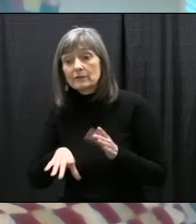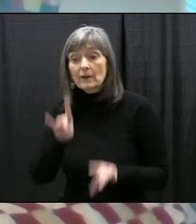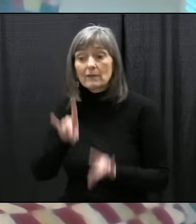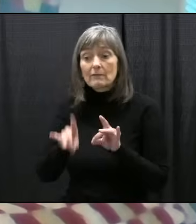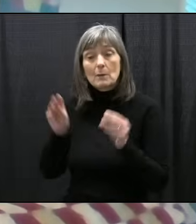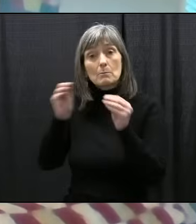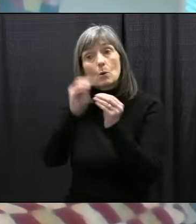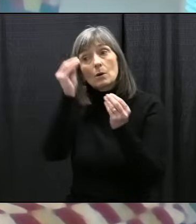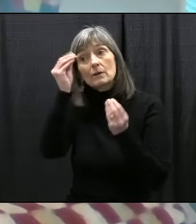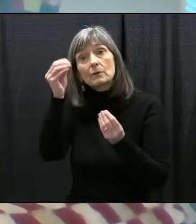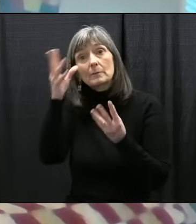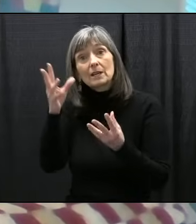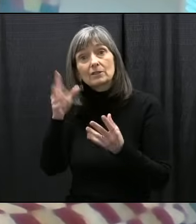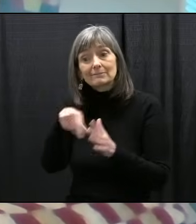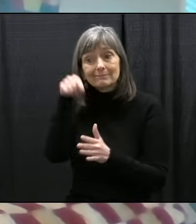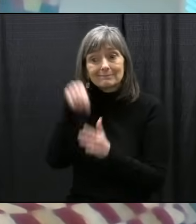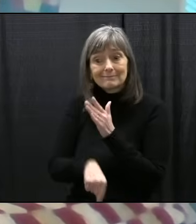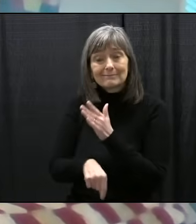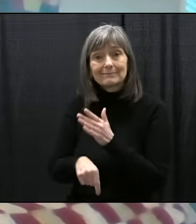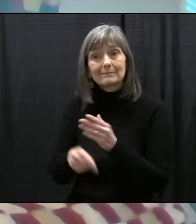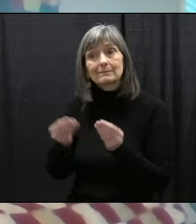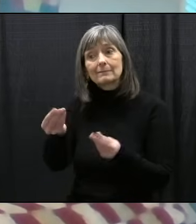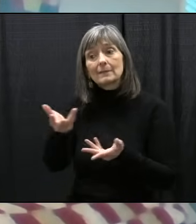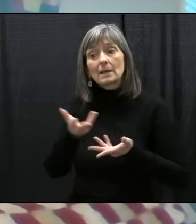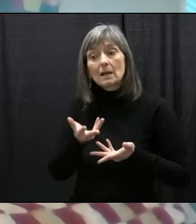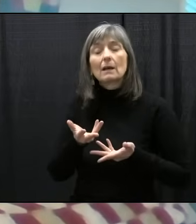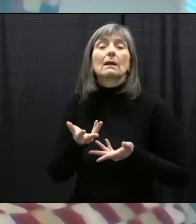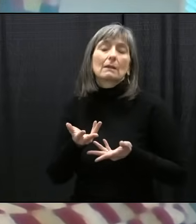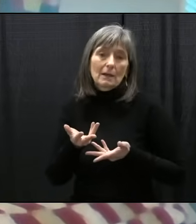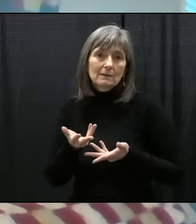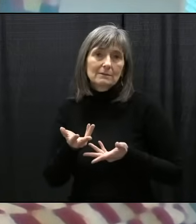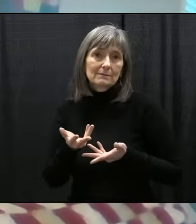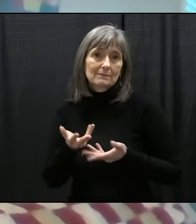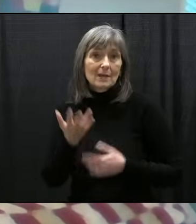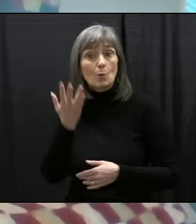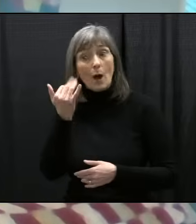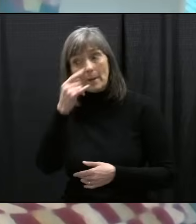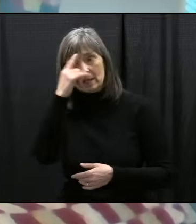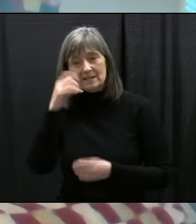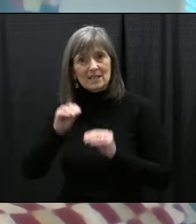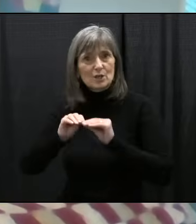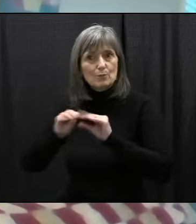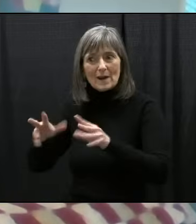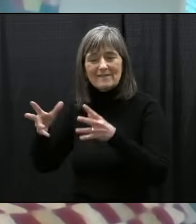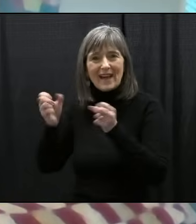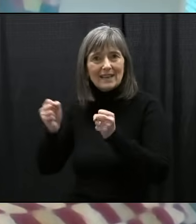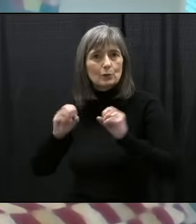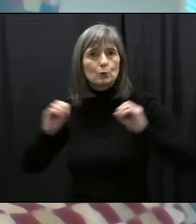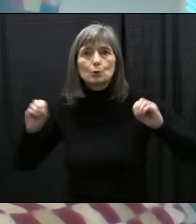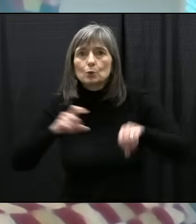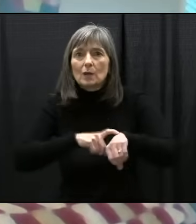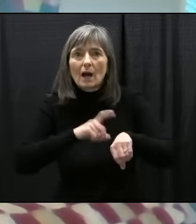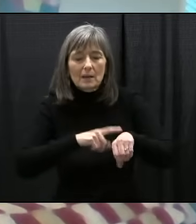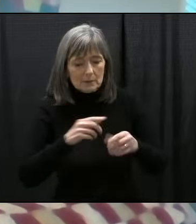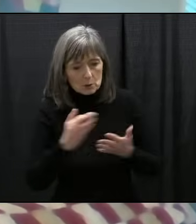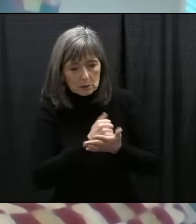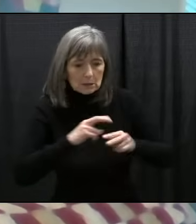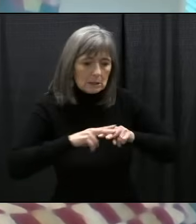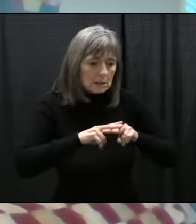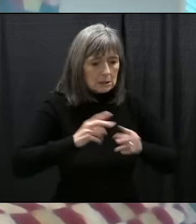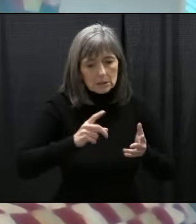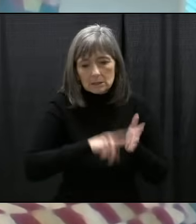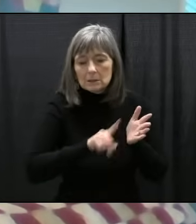about this Omicron variant, I think, that part of this is because it is spreading so quickly. We just haven't had the time to get the information that we